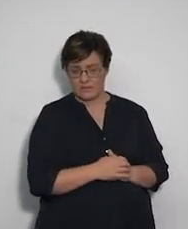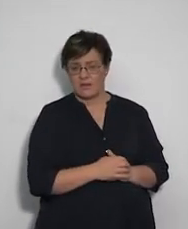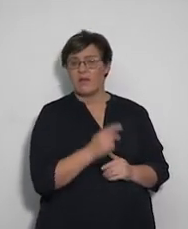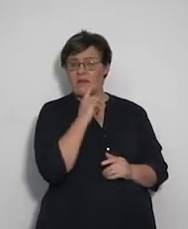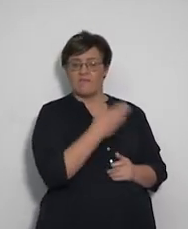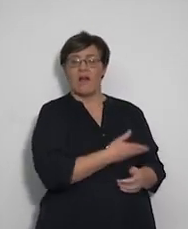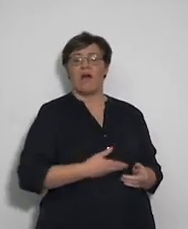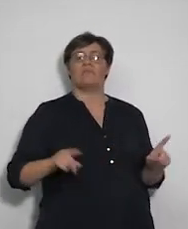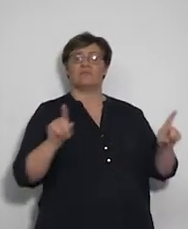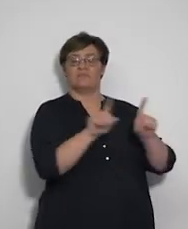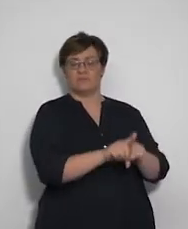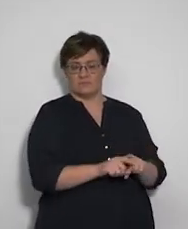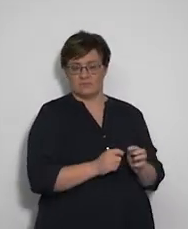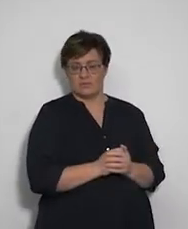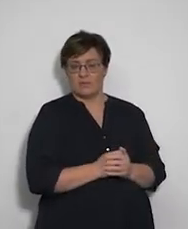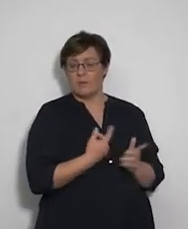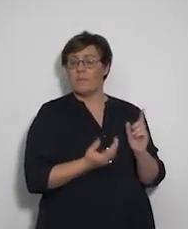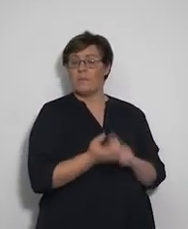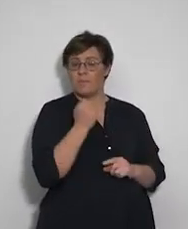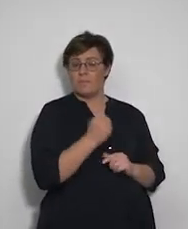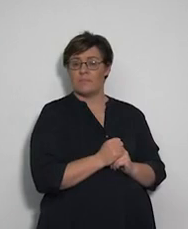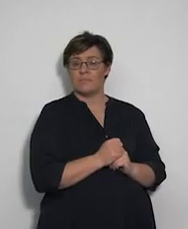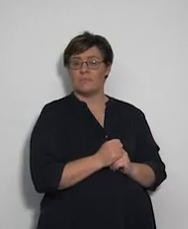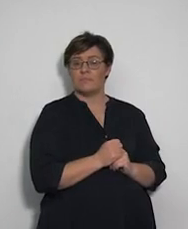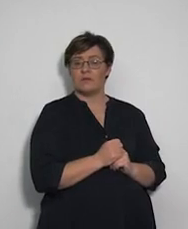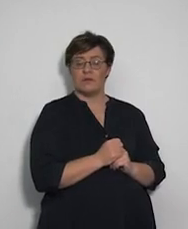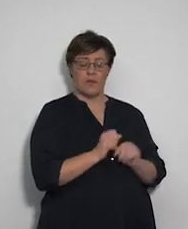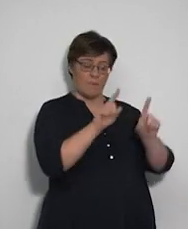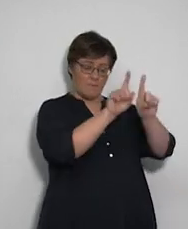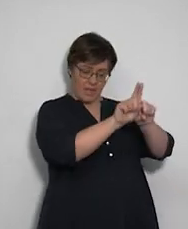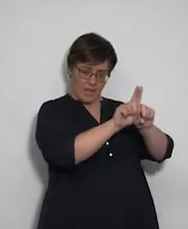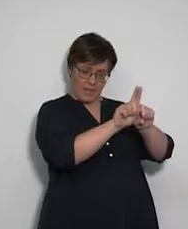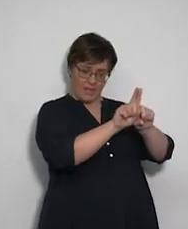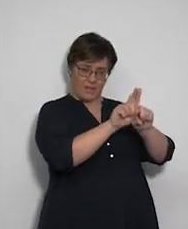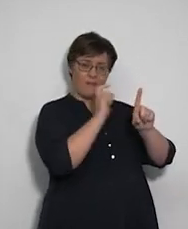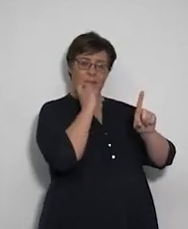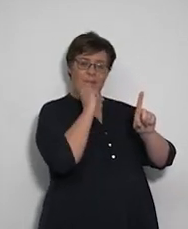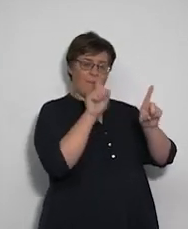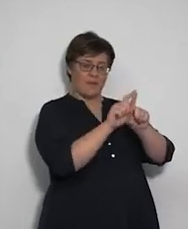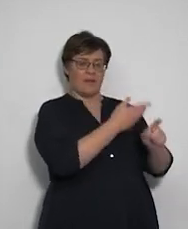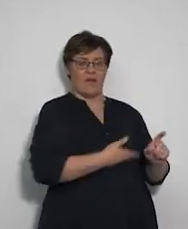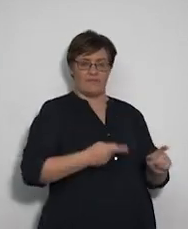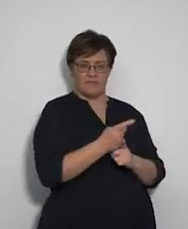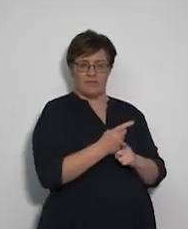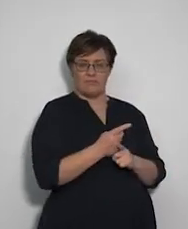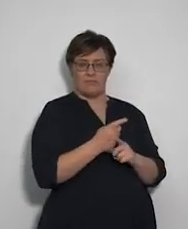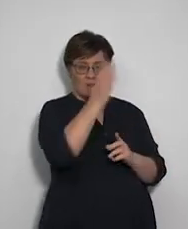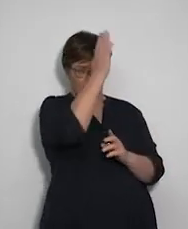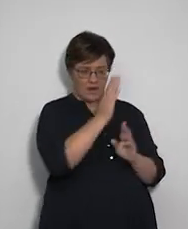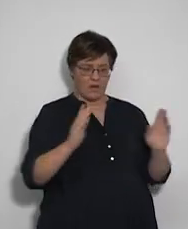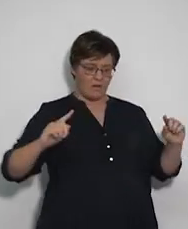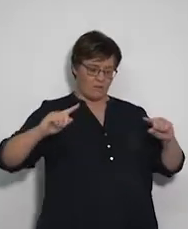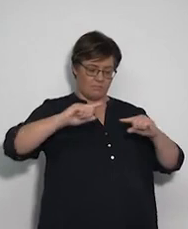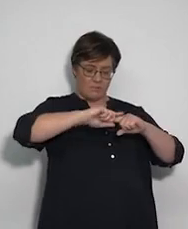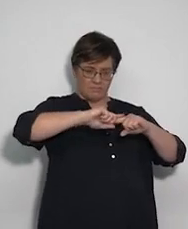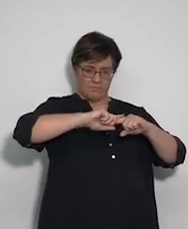meet along the equator during metaphase 1, we find that a pair of chromosome meets at the equator. So that's a pair of